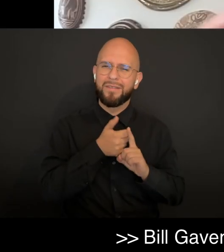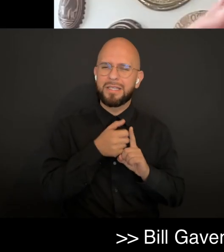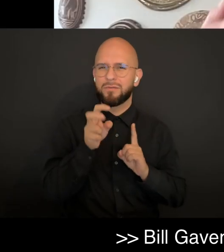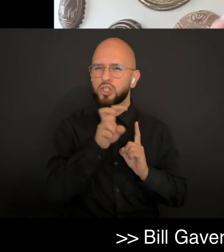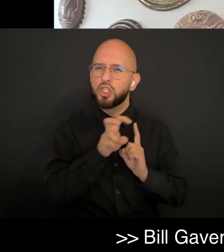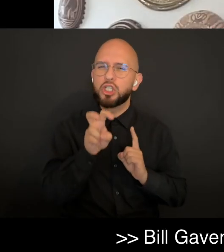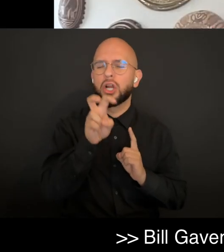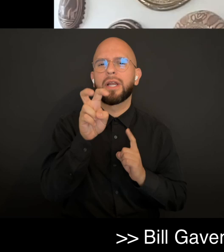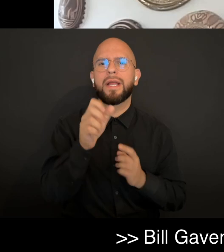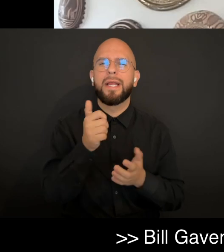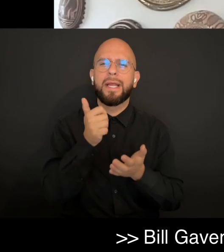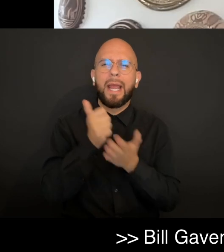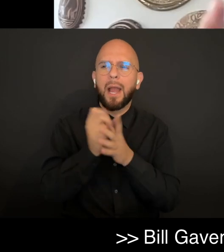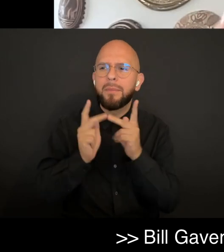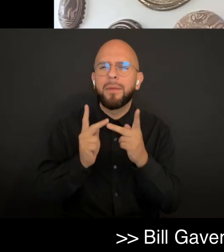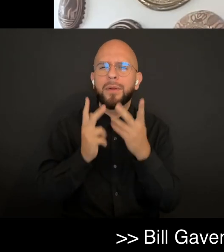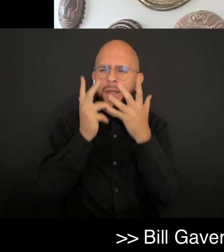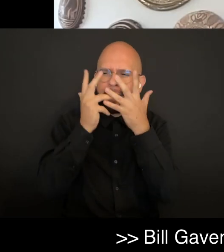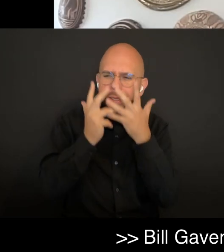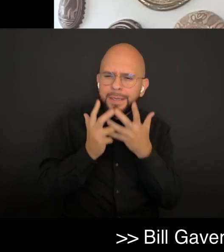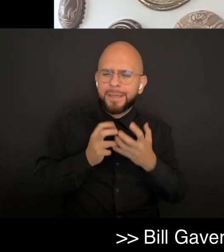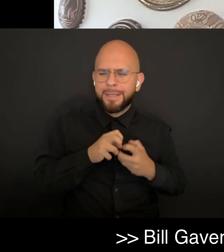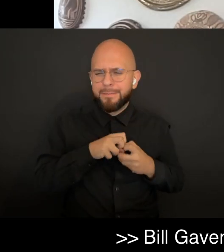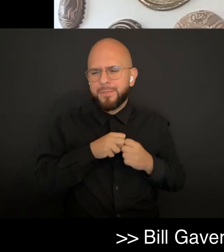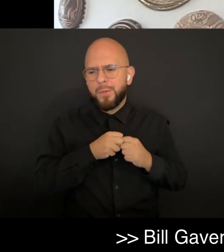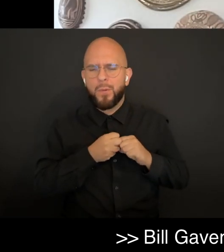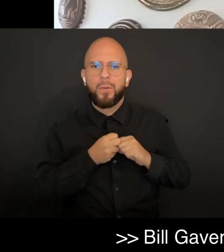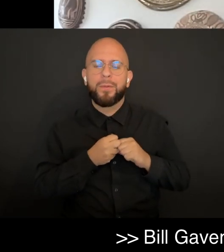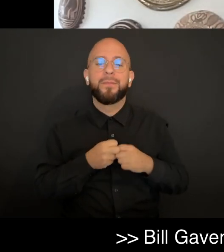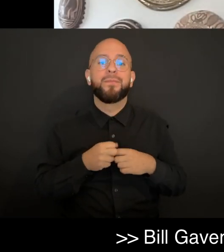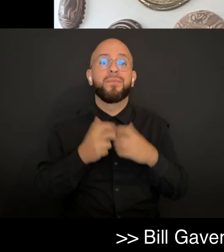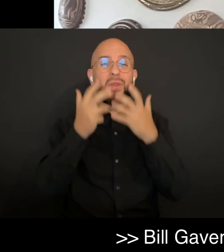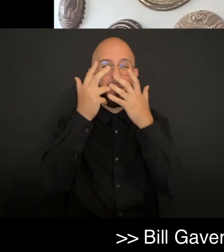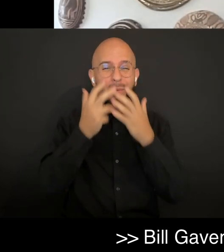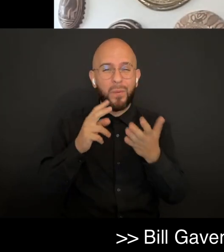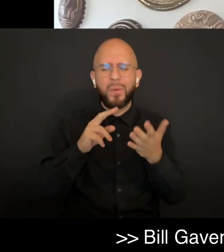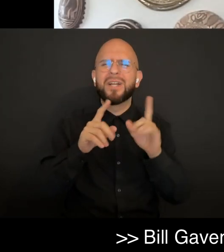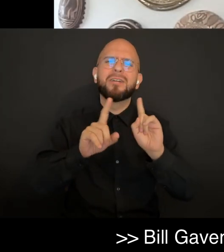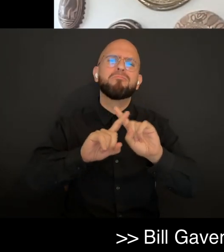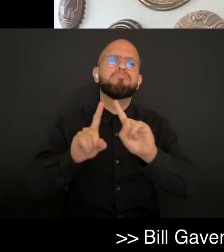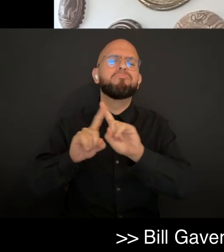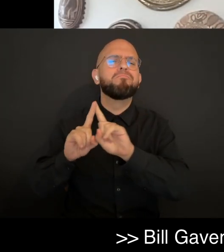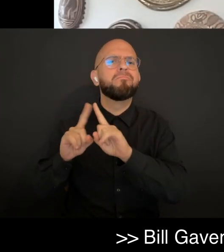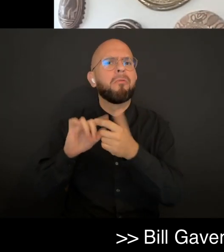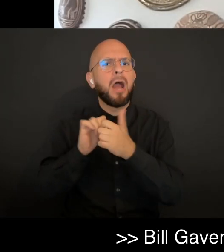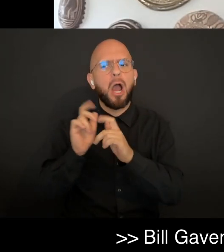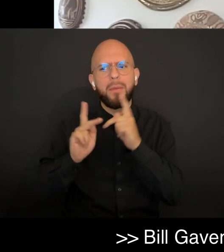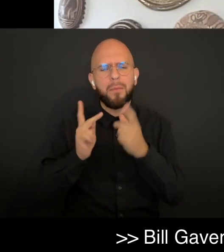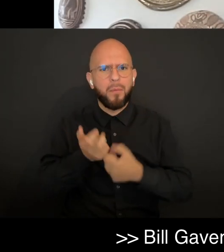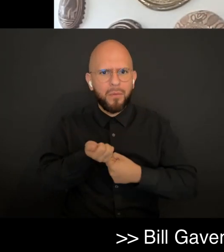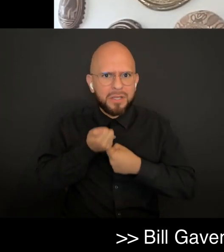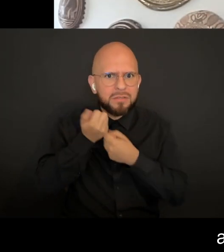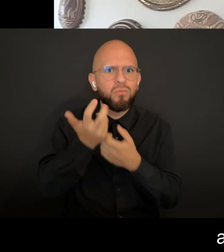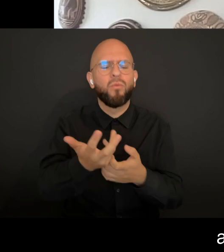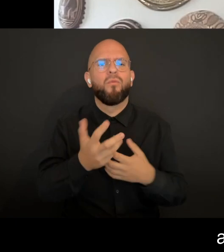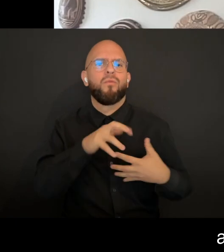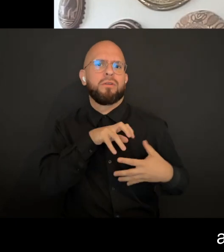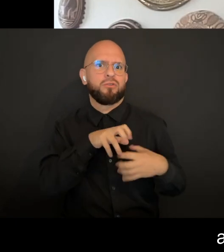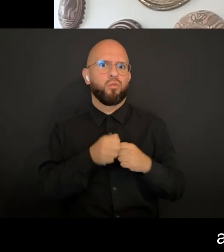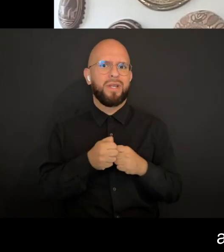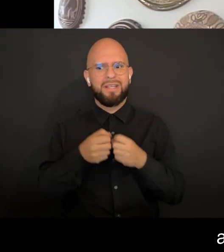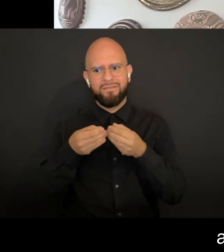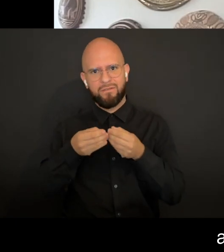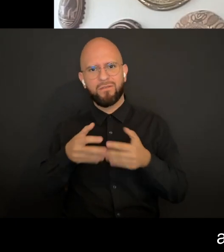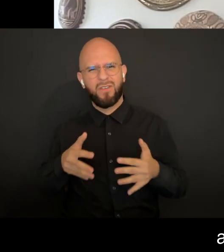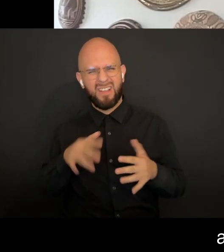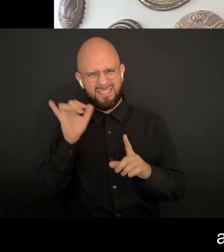Grief is a journey, helping people mourn. Mourning means all of the different ways that people express and live out